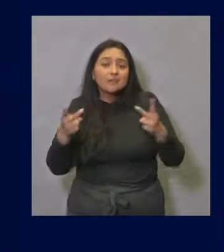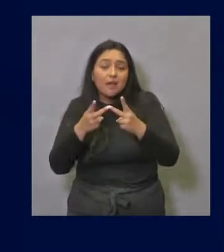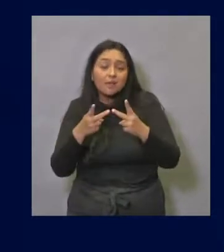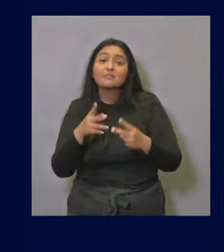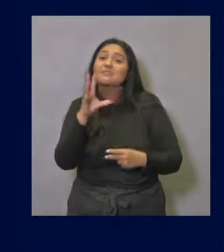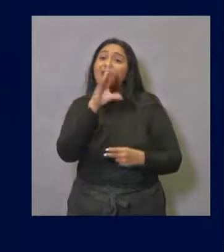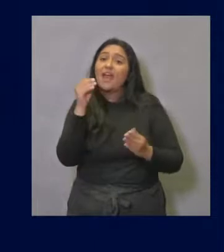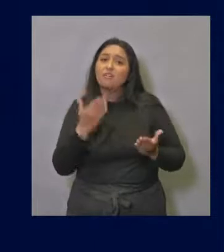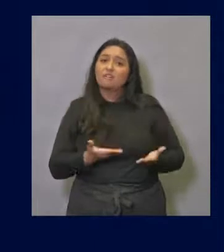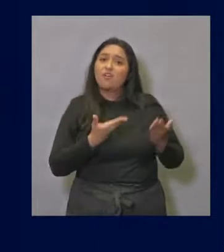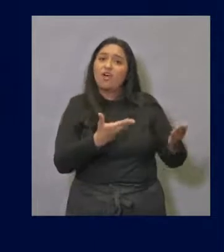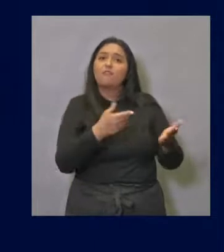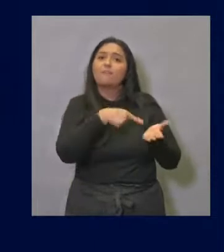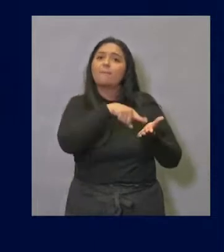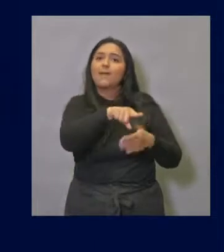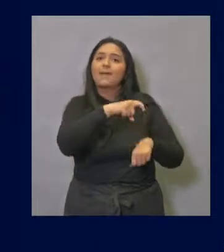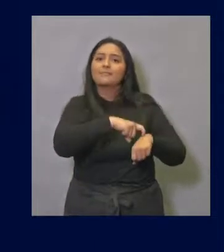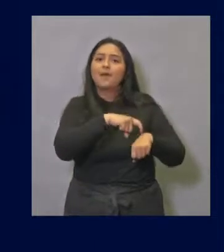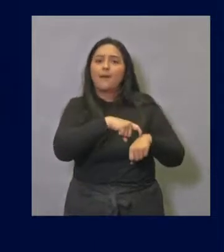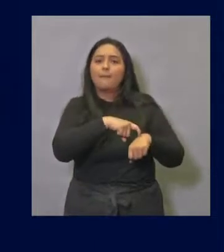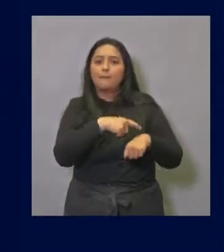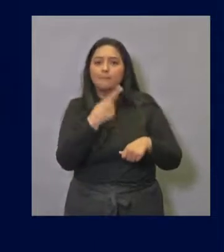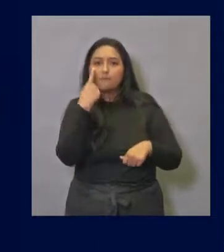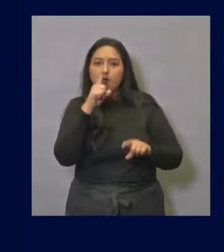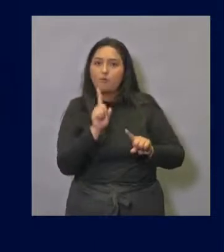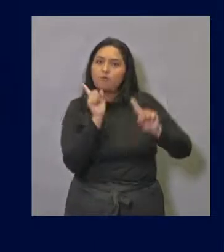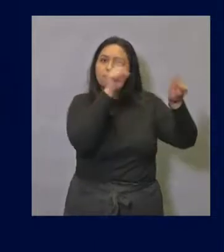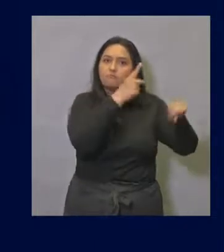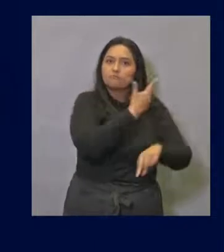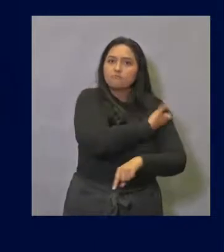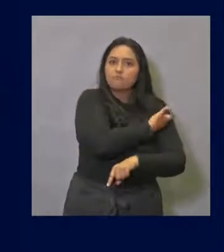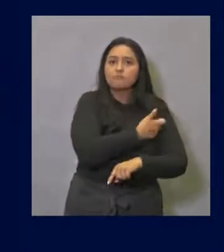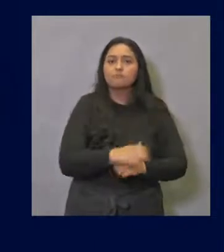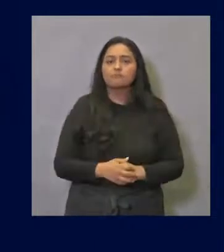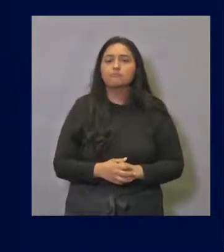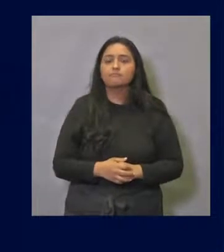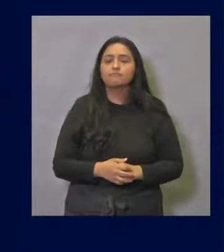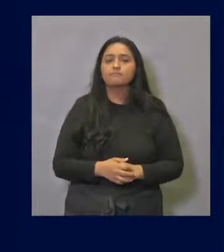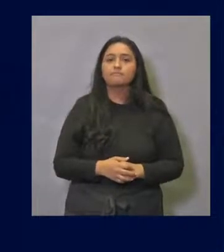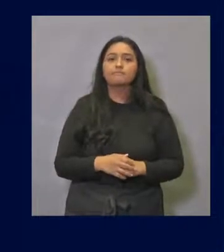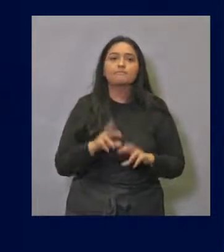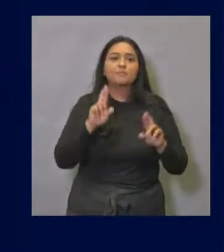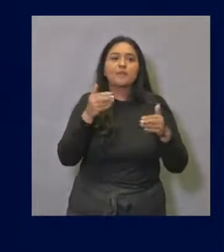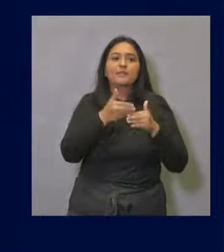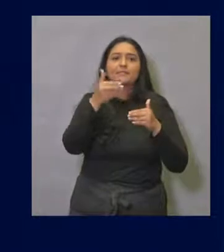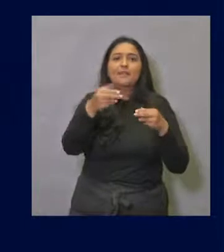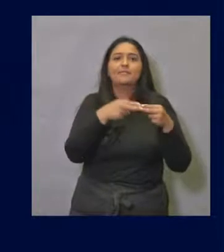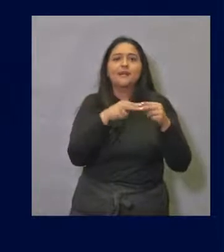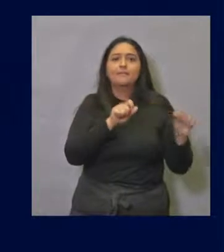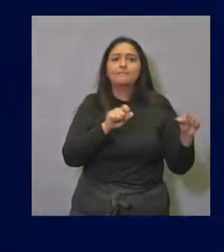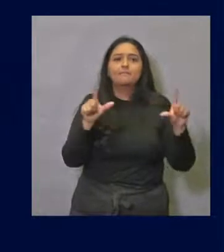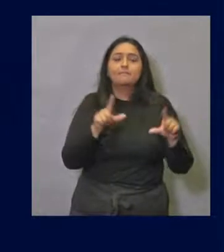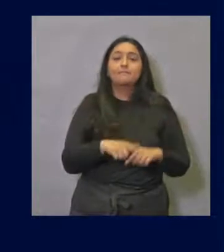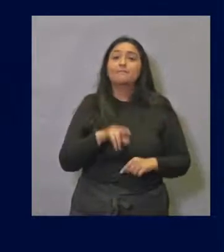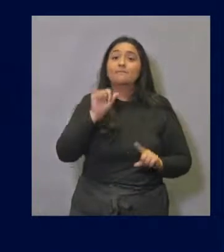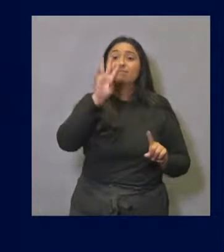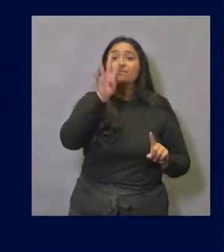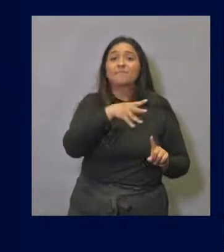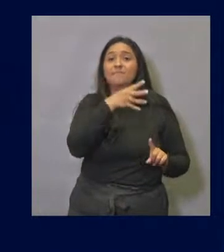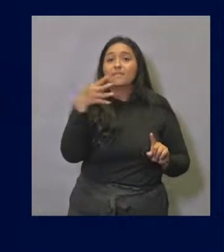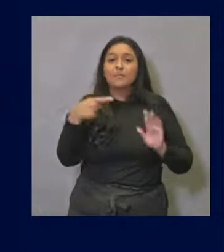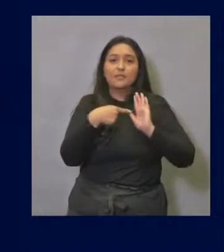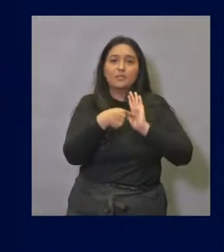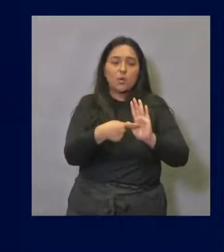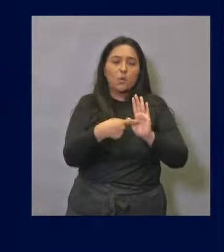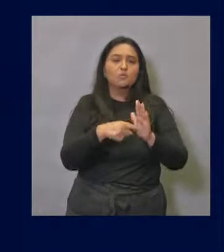going to another site to get their vaccine. I'll take the next slide. This table shows the